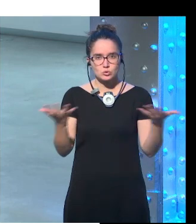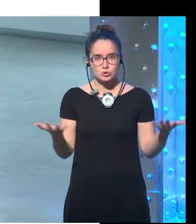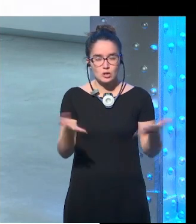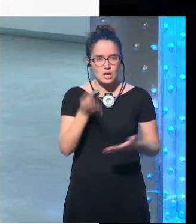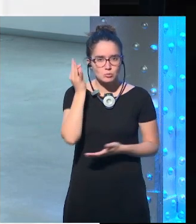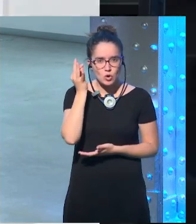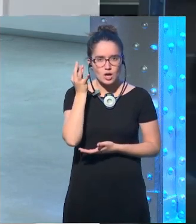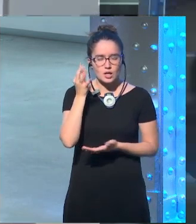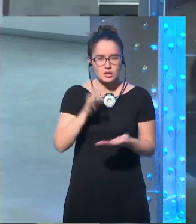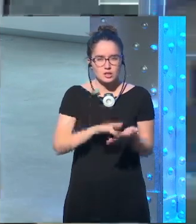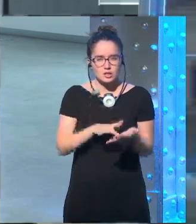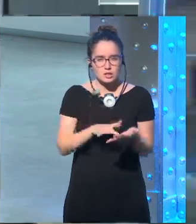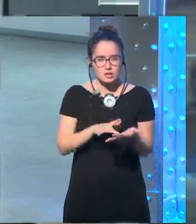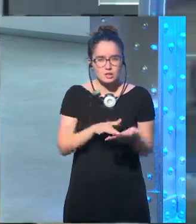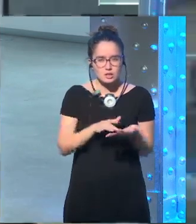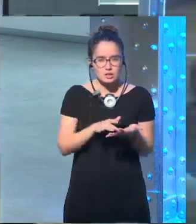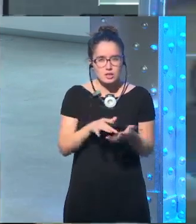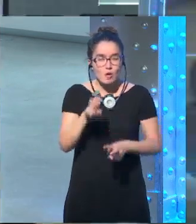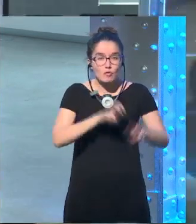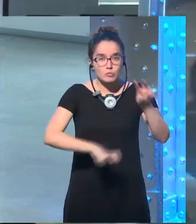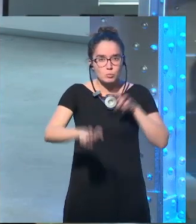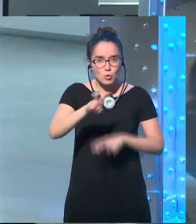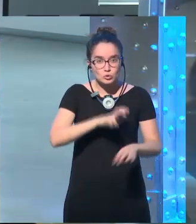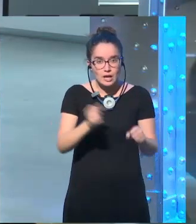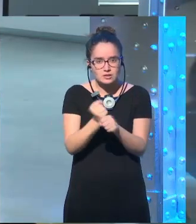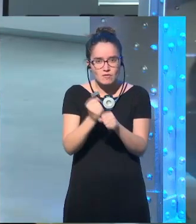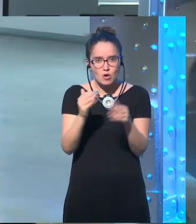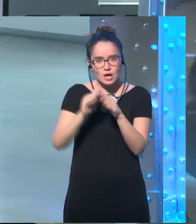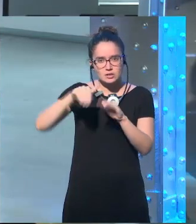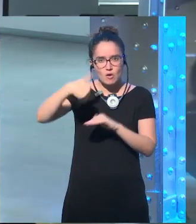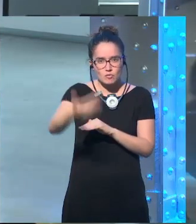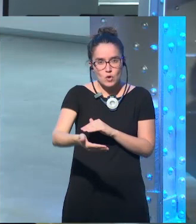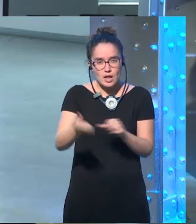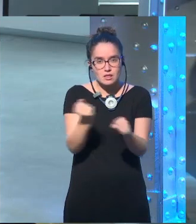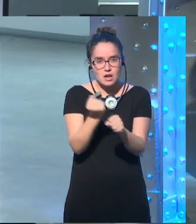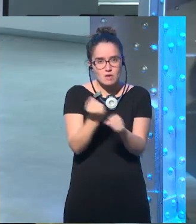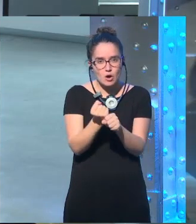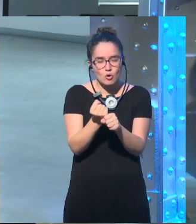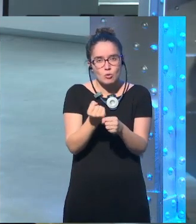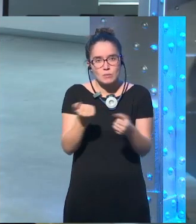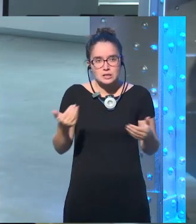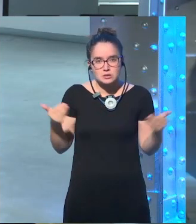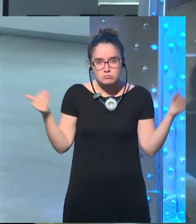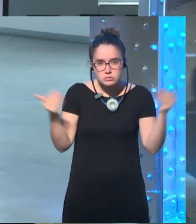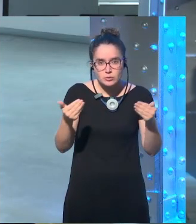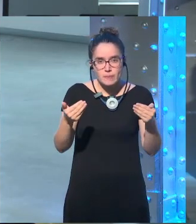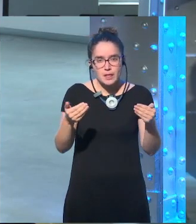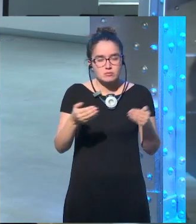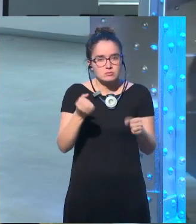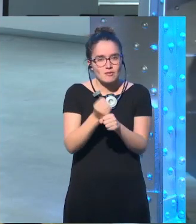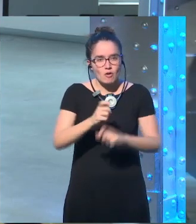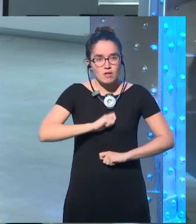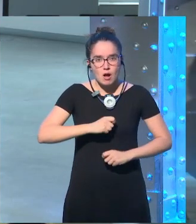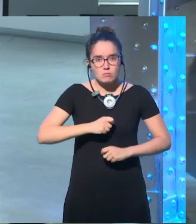more self-fulfilling paid jobs. At the same time, you can see the male worker has